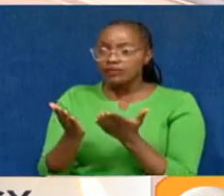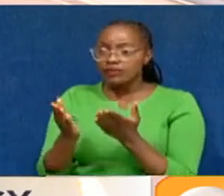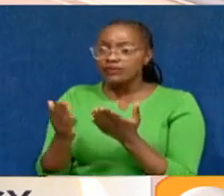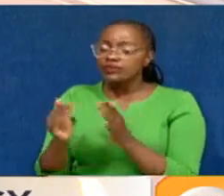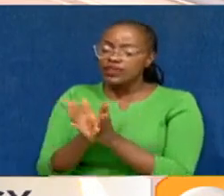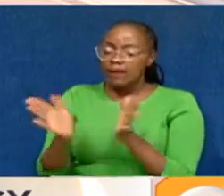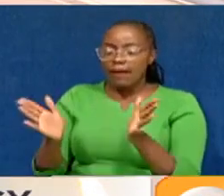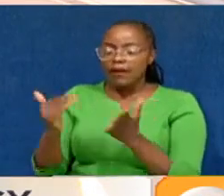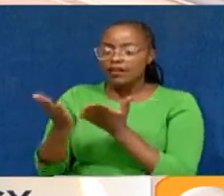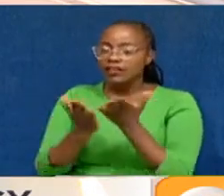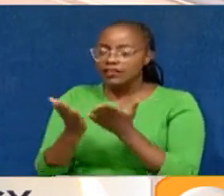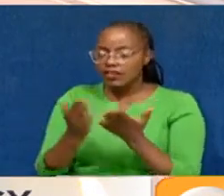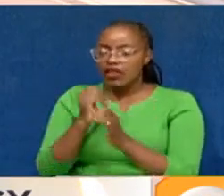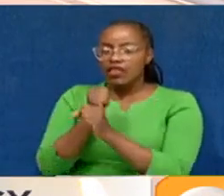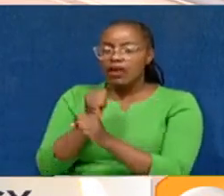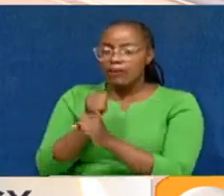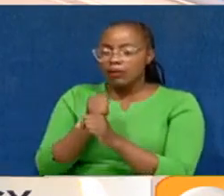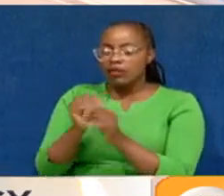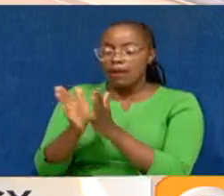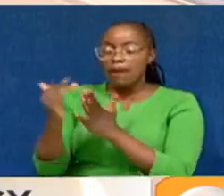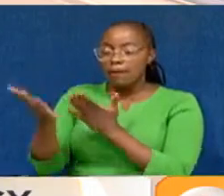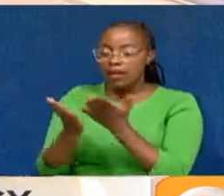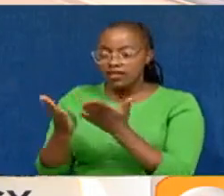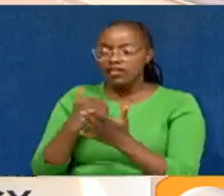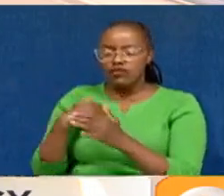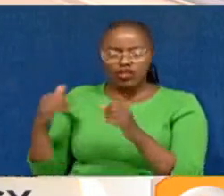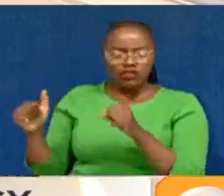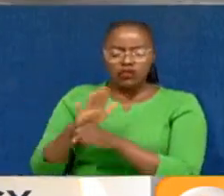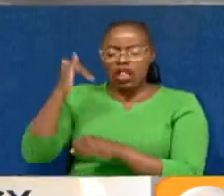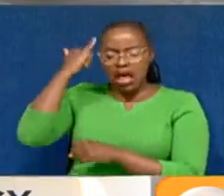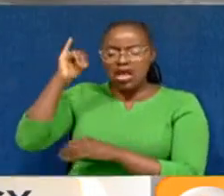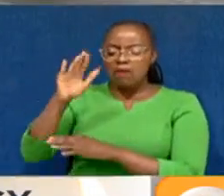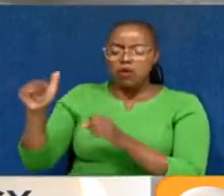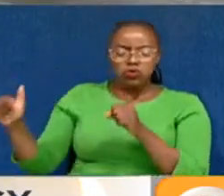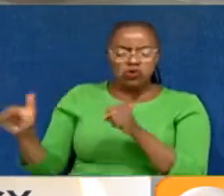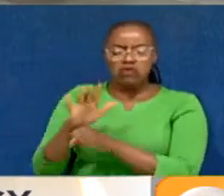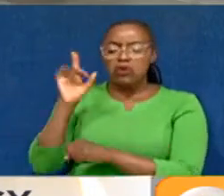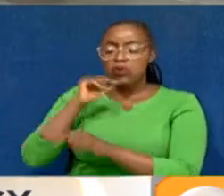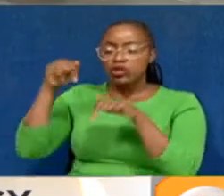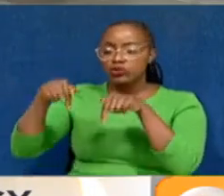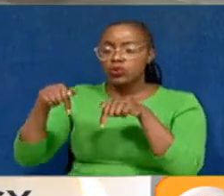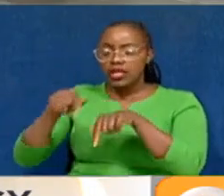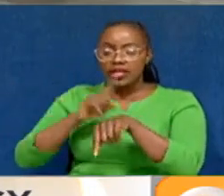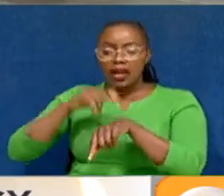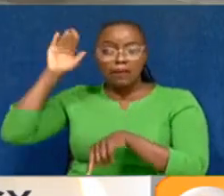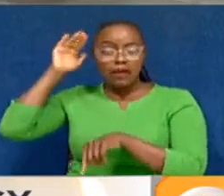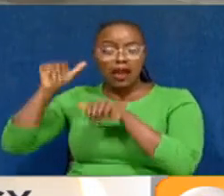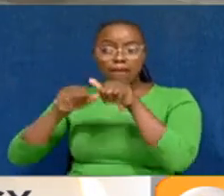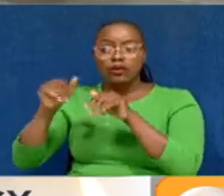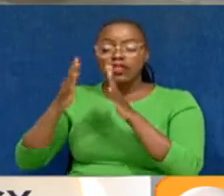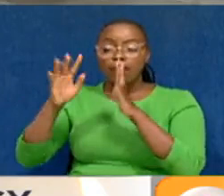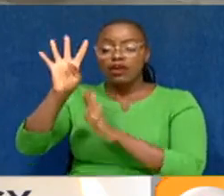delivery of public service, performance management in public service. So he was very holistic in his approach. And so today, when you hear about the big